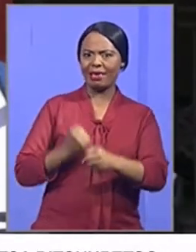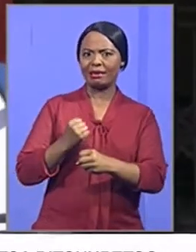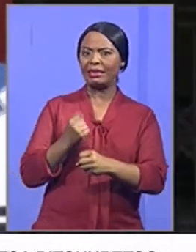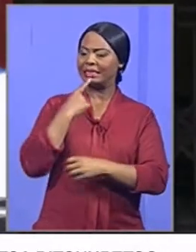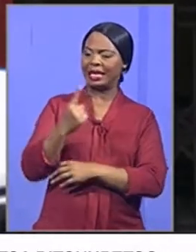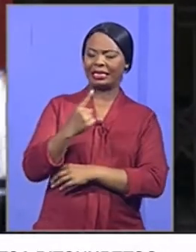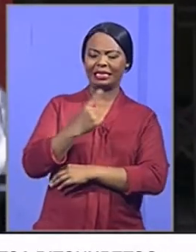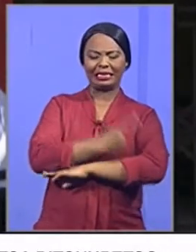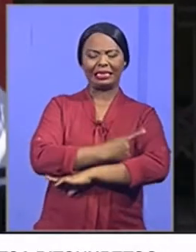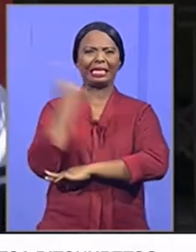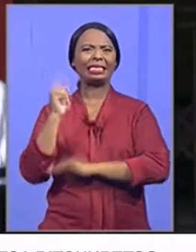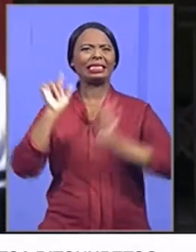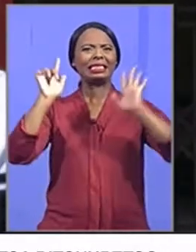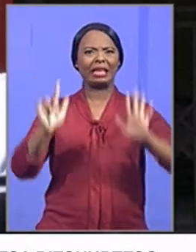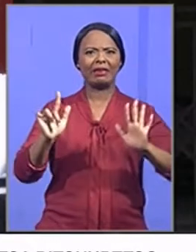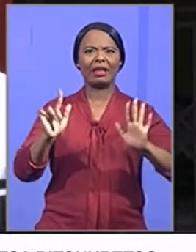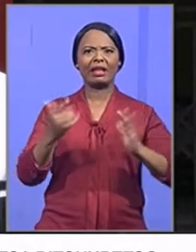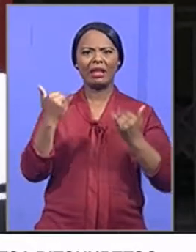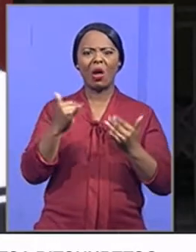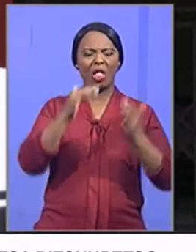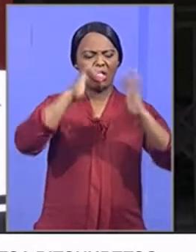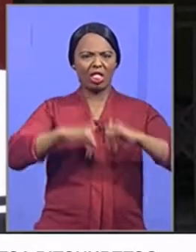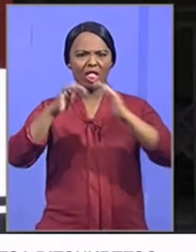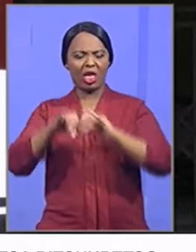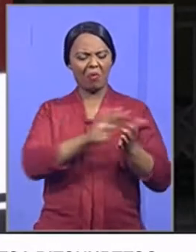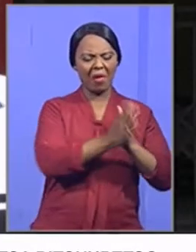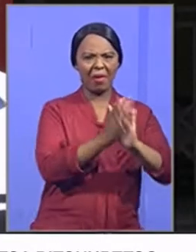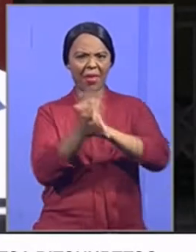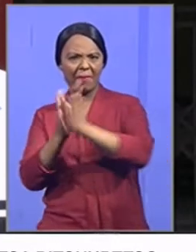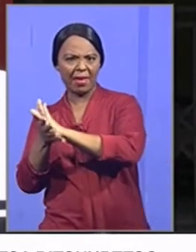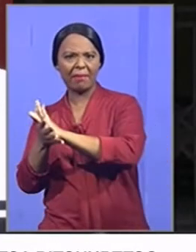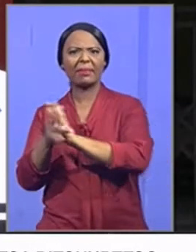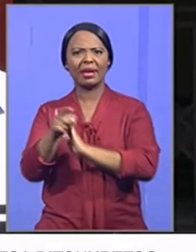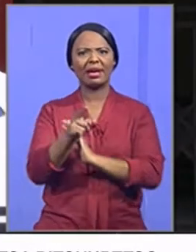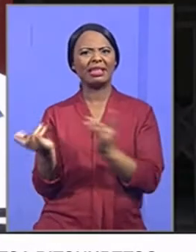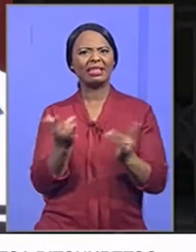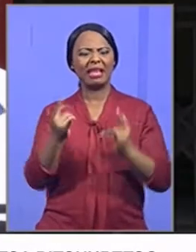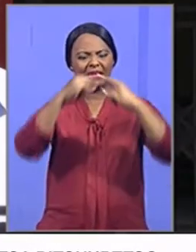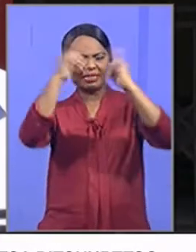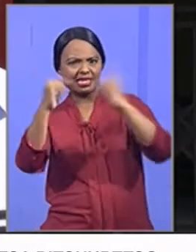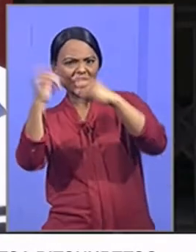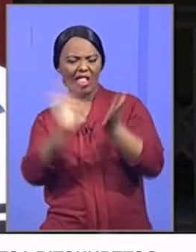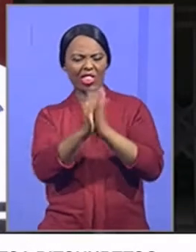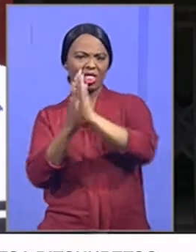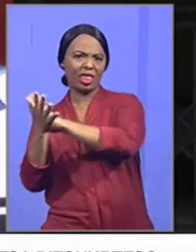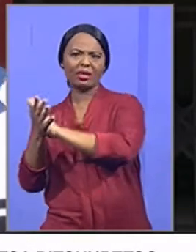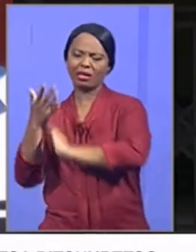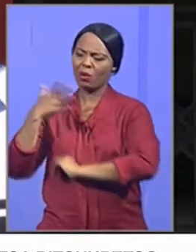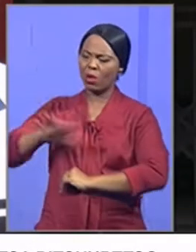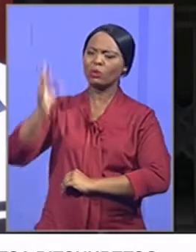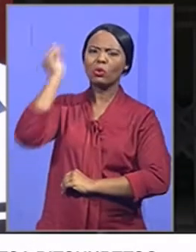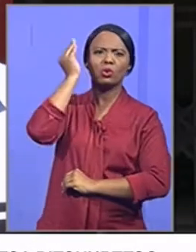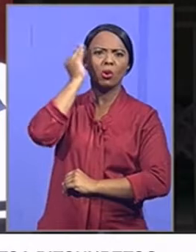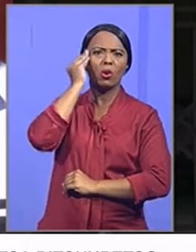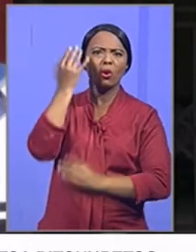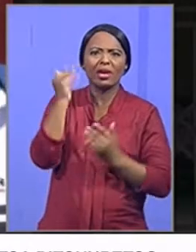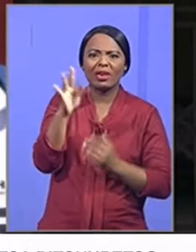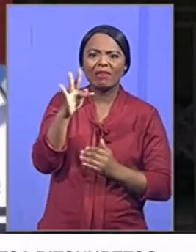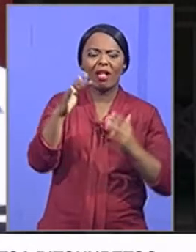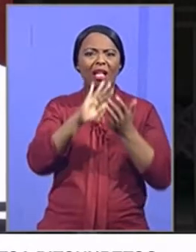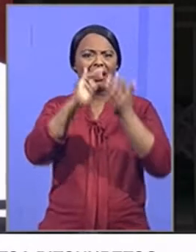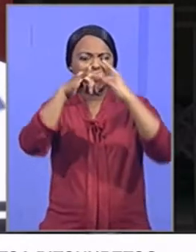have threatened to demolish all of these structures. Our concern is that if they demolish our structures, where are we going to feed from now on?